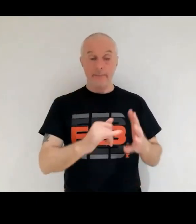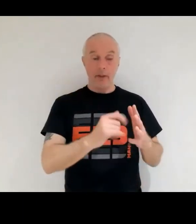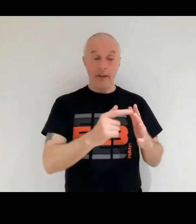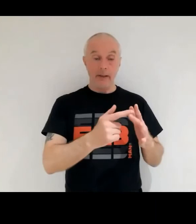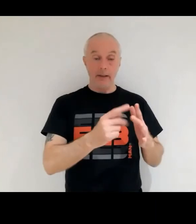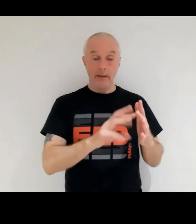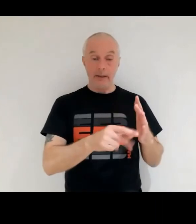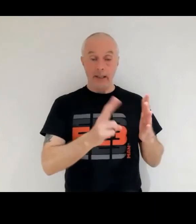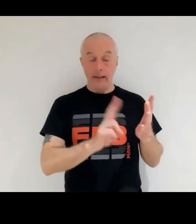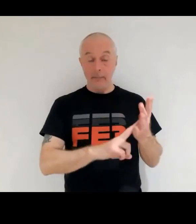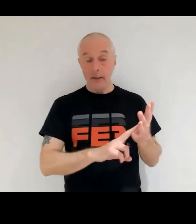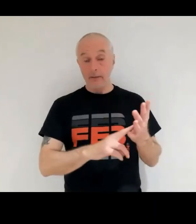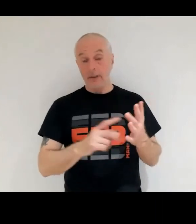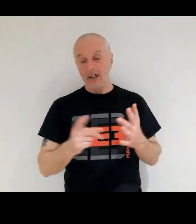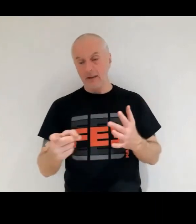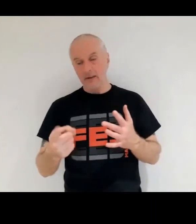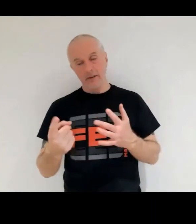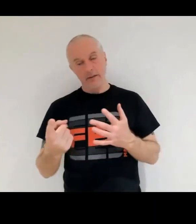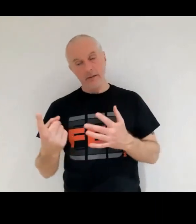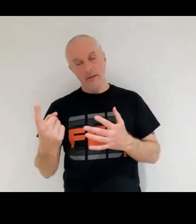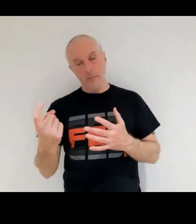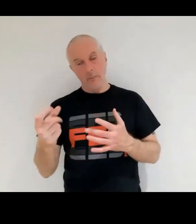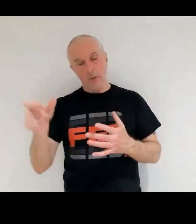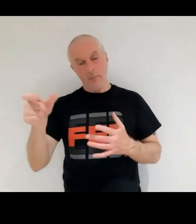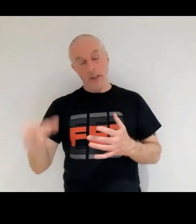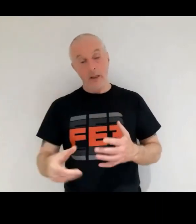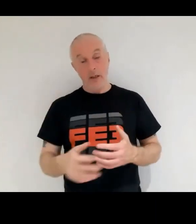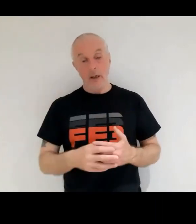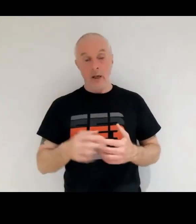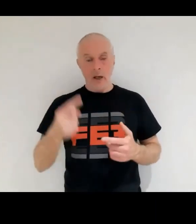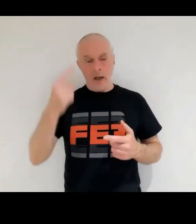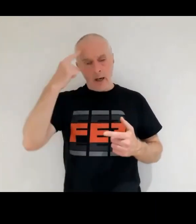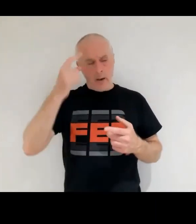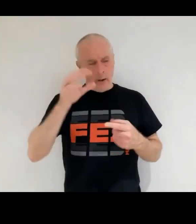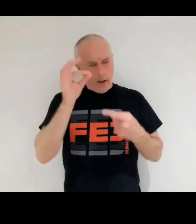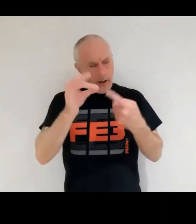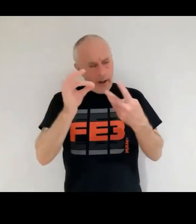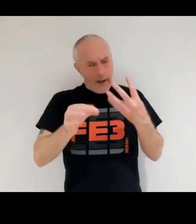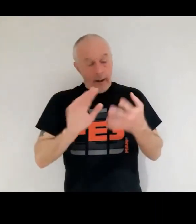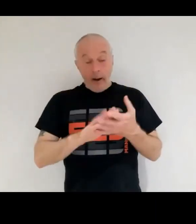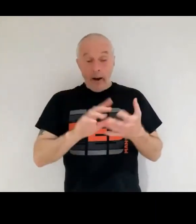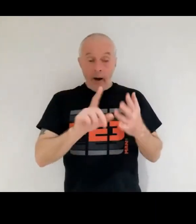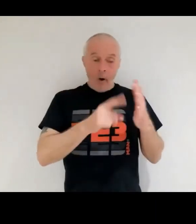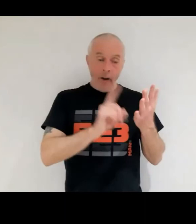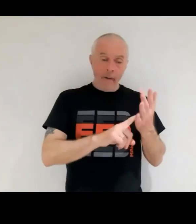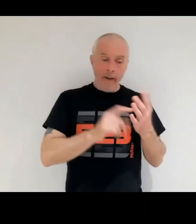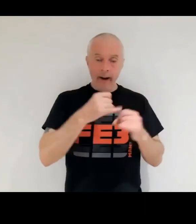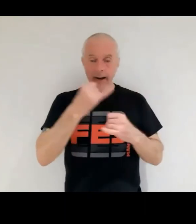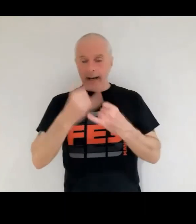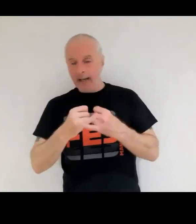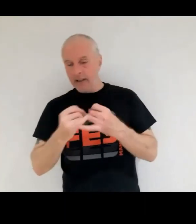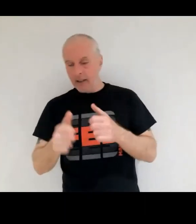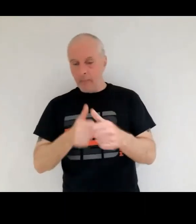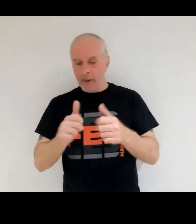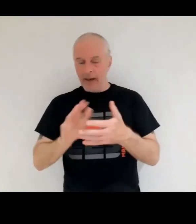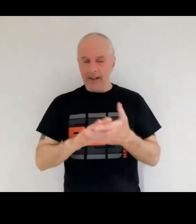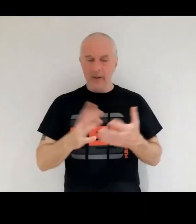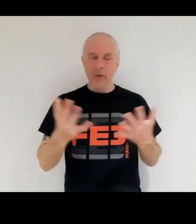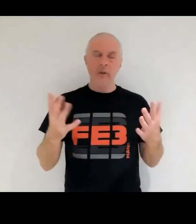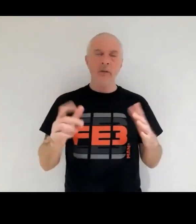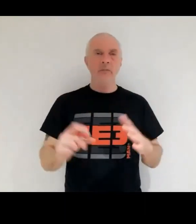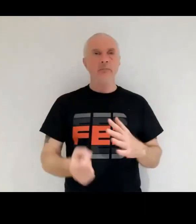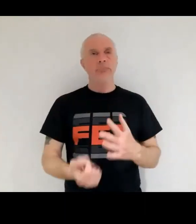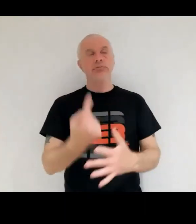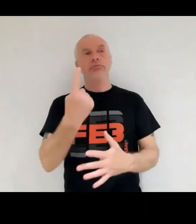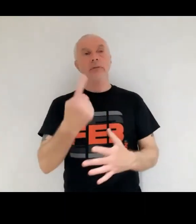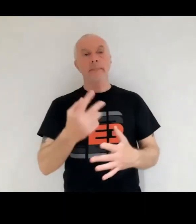and they ask, I don't know the particular details, but I believe the oil and gas industry has previously had issues with a phenomena